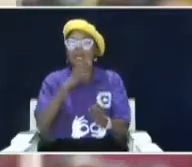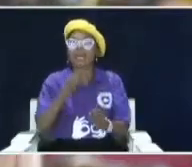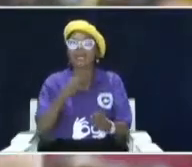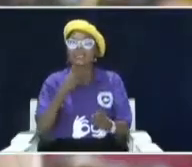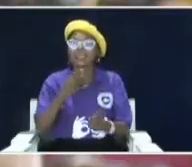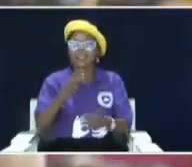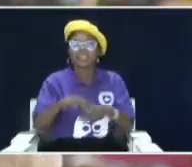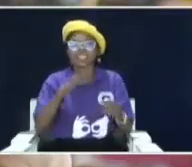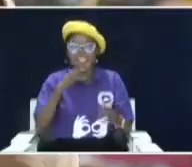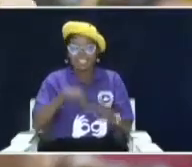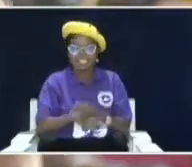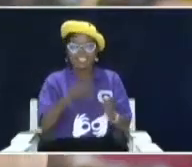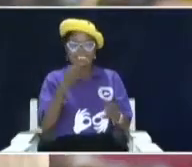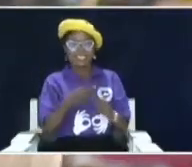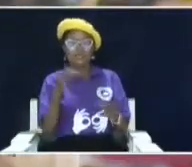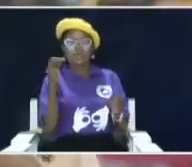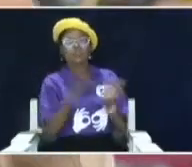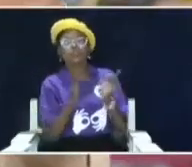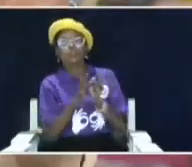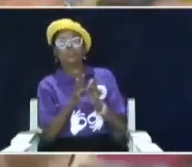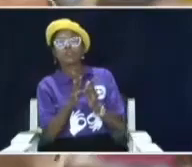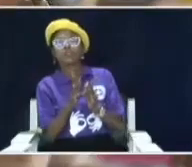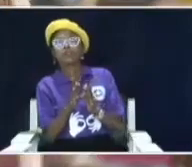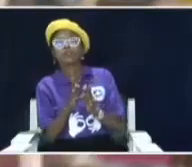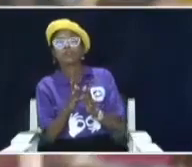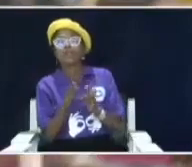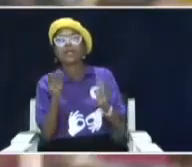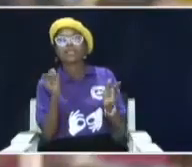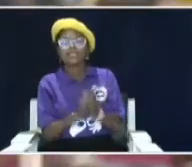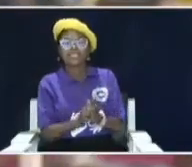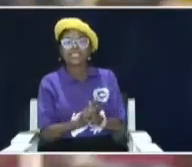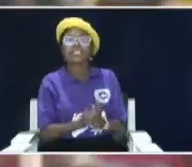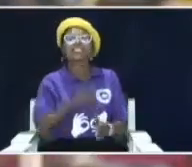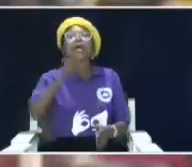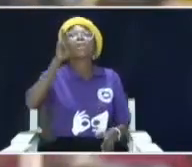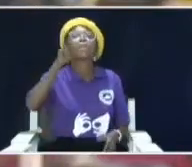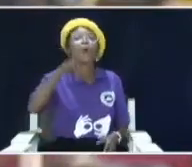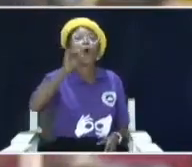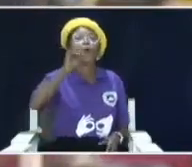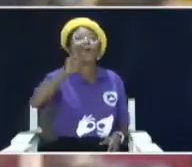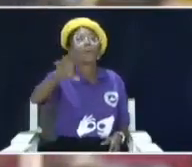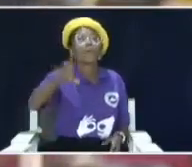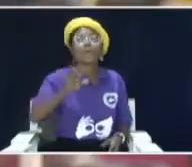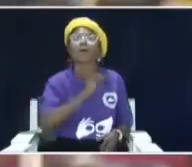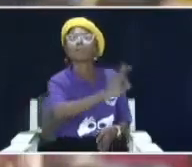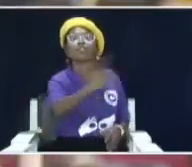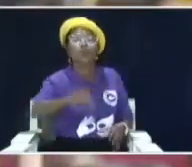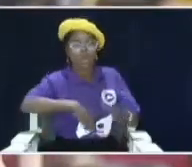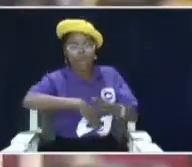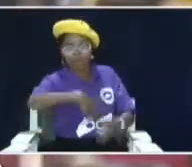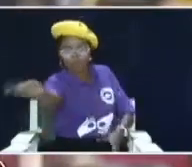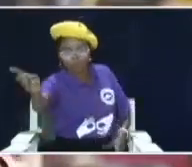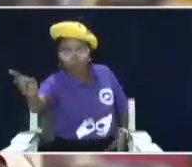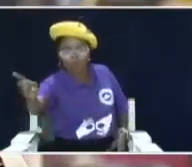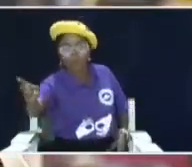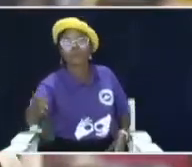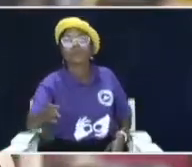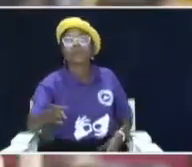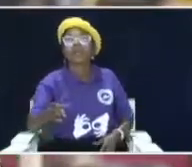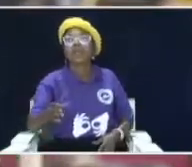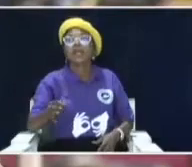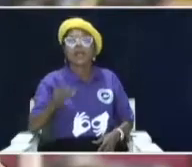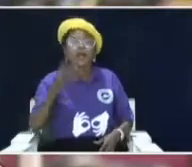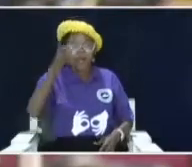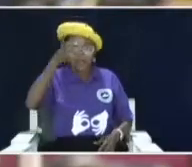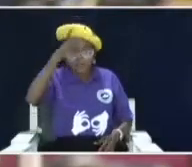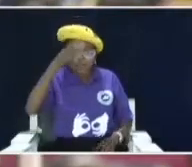the name of Jesus, that Paul preaches, go out. And demon looked at